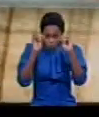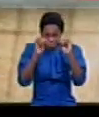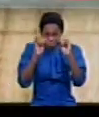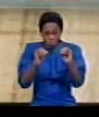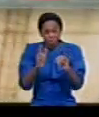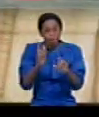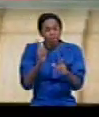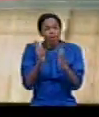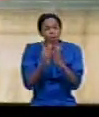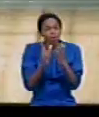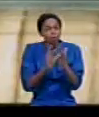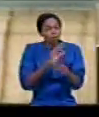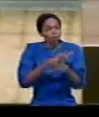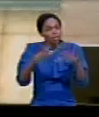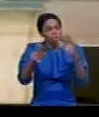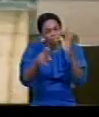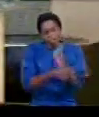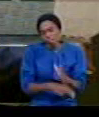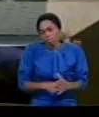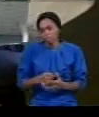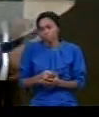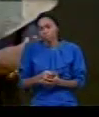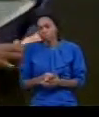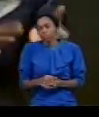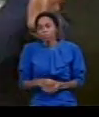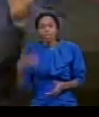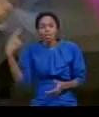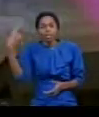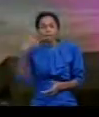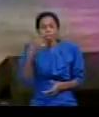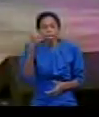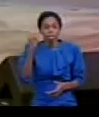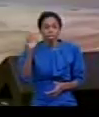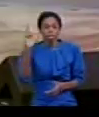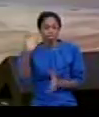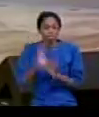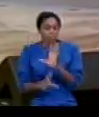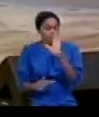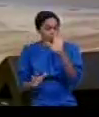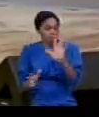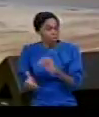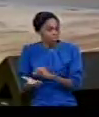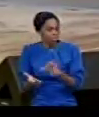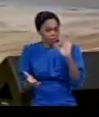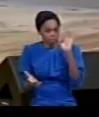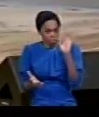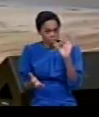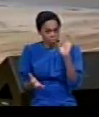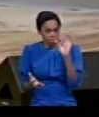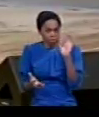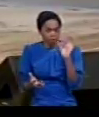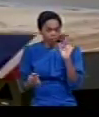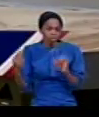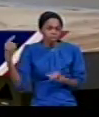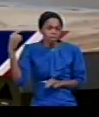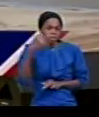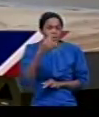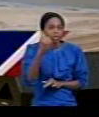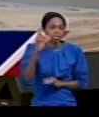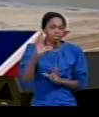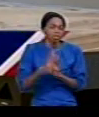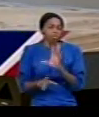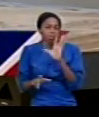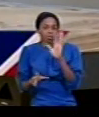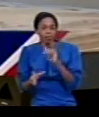at Galatians chapter 5. I'm reading from verse 19. Galatians chapter 5, verse